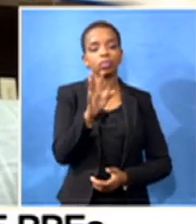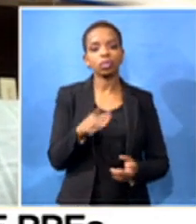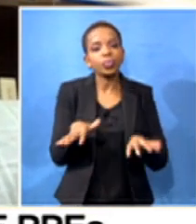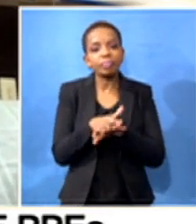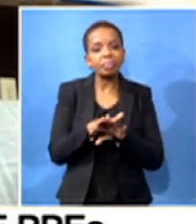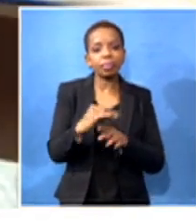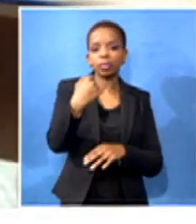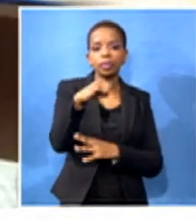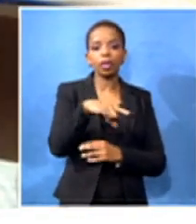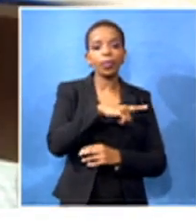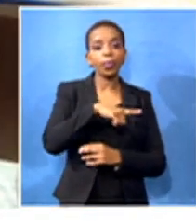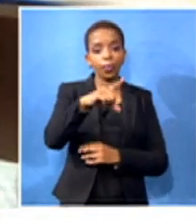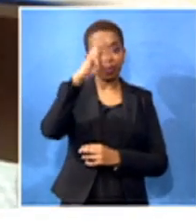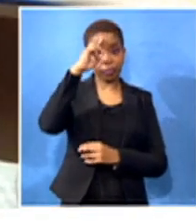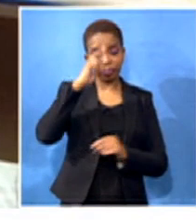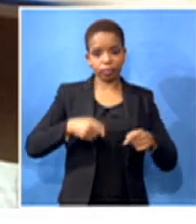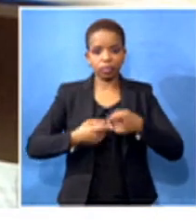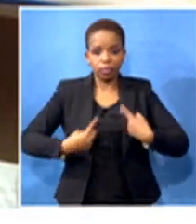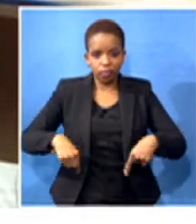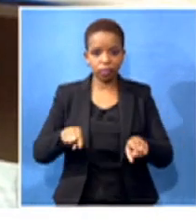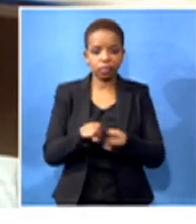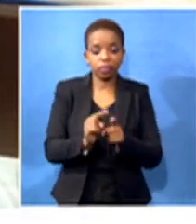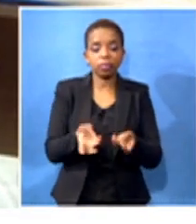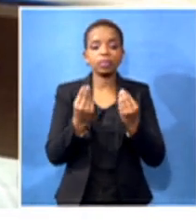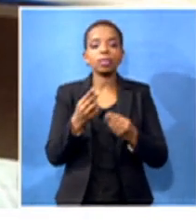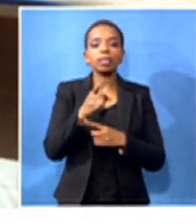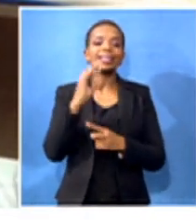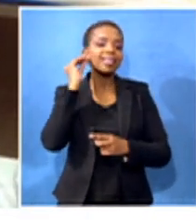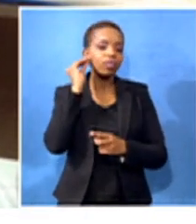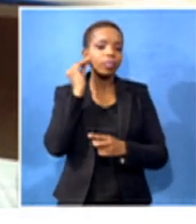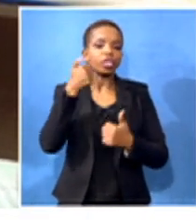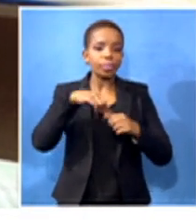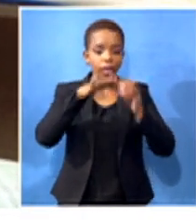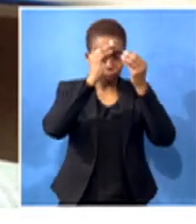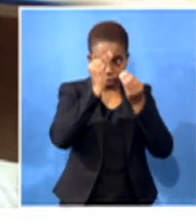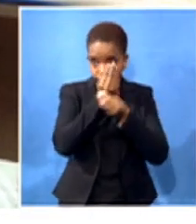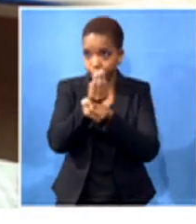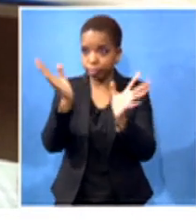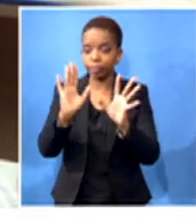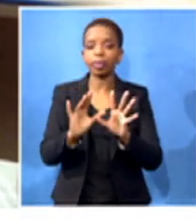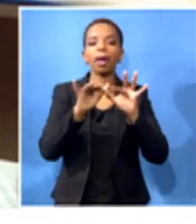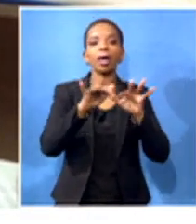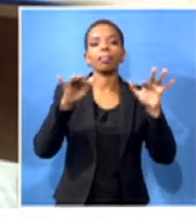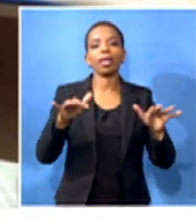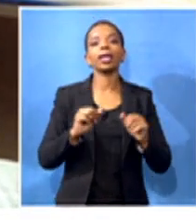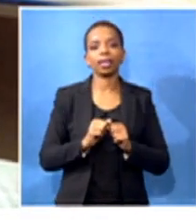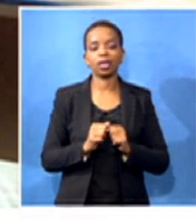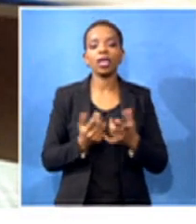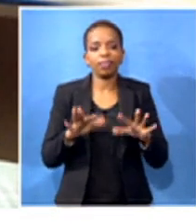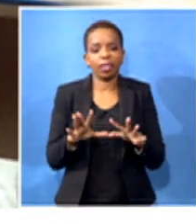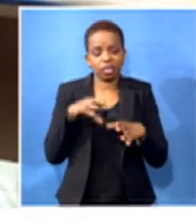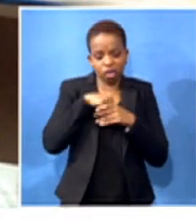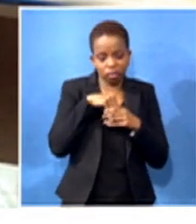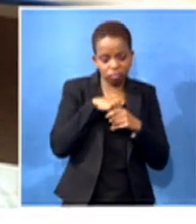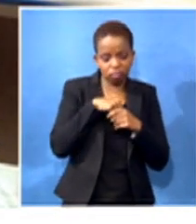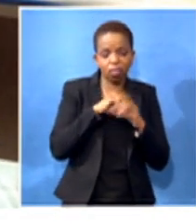that it's us who have volunteered this information to public. We got it from an internal meeting, which if we were to downplay it